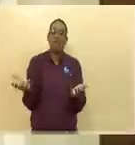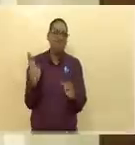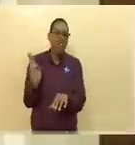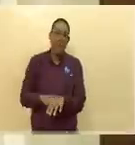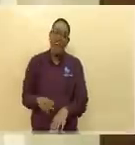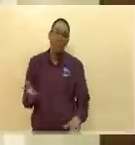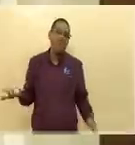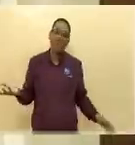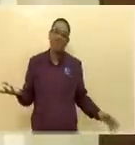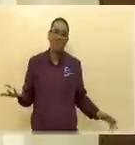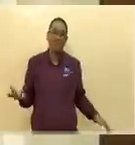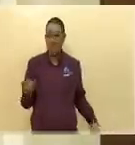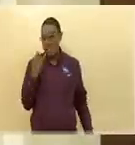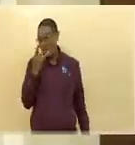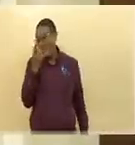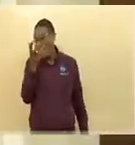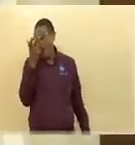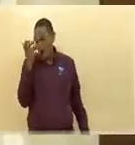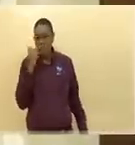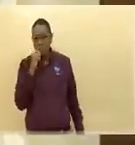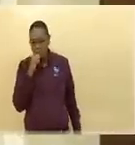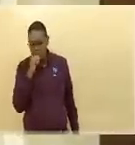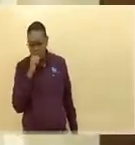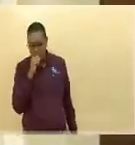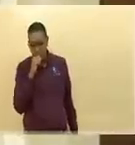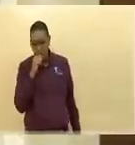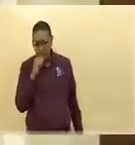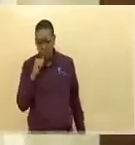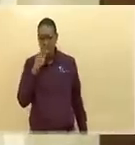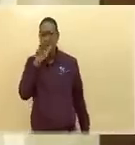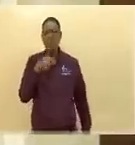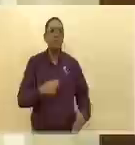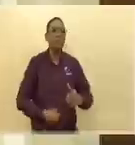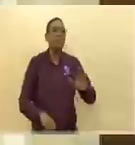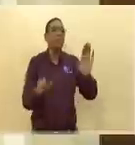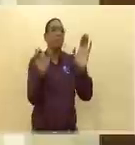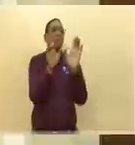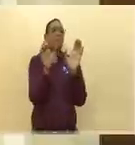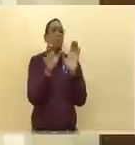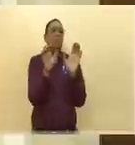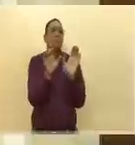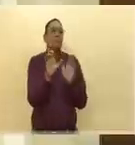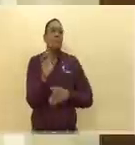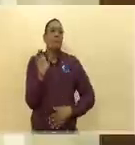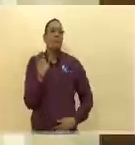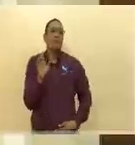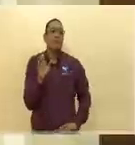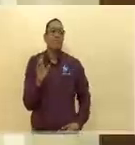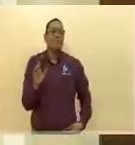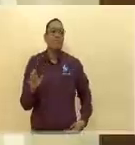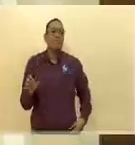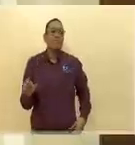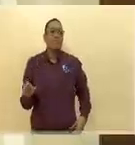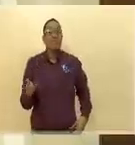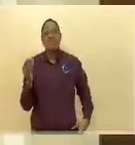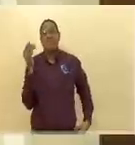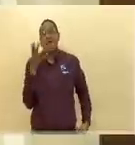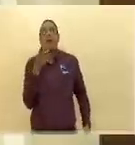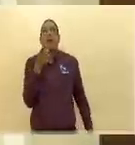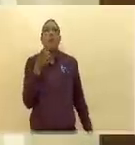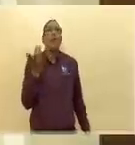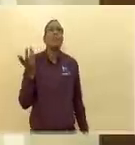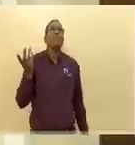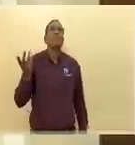And if you wanted to get your birth certificate, and let's say you were